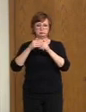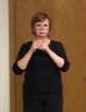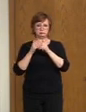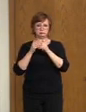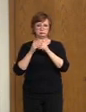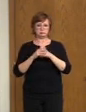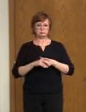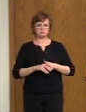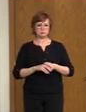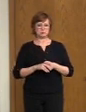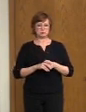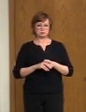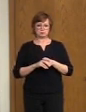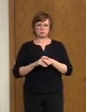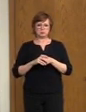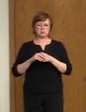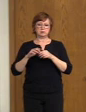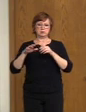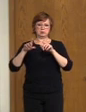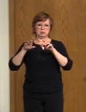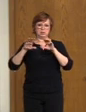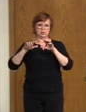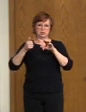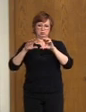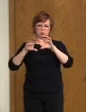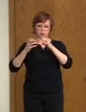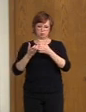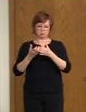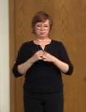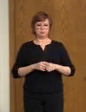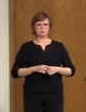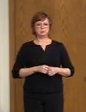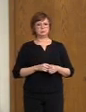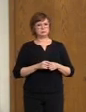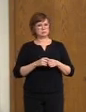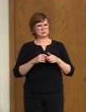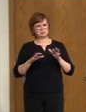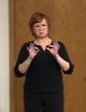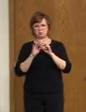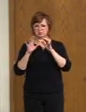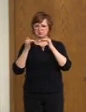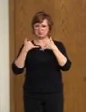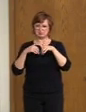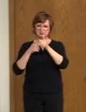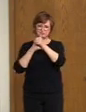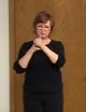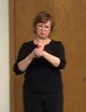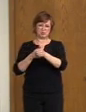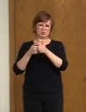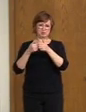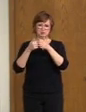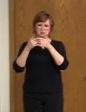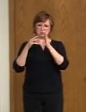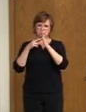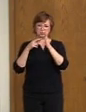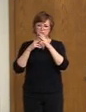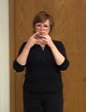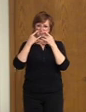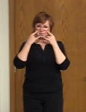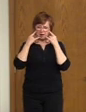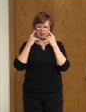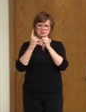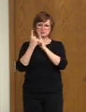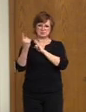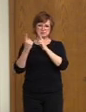throughout the first and second quarters of 2021, and it's hard, it's tiring, we're all tired of that, but we absolutely have to stay